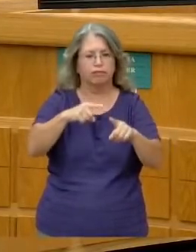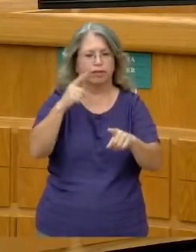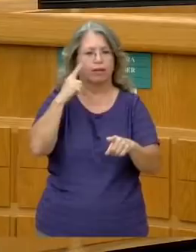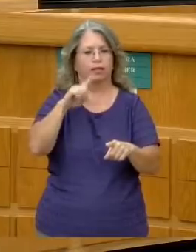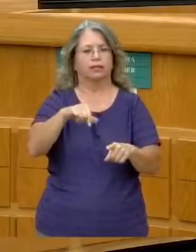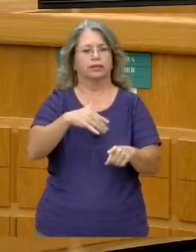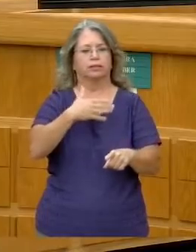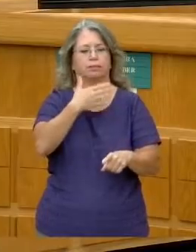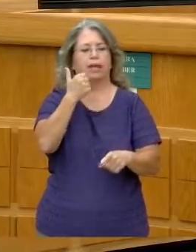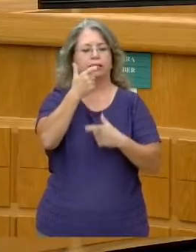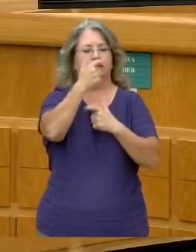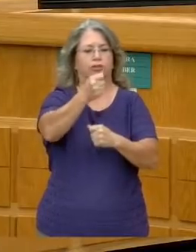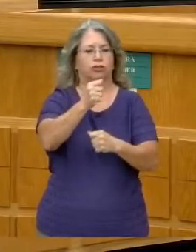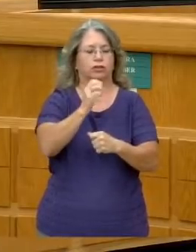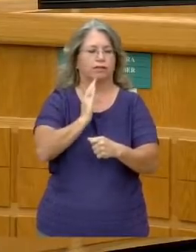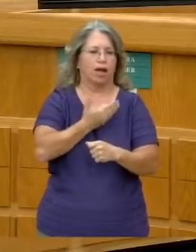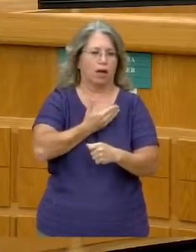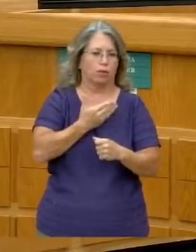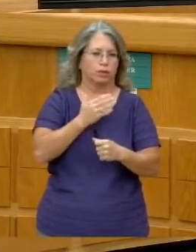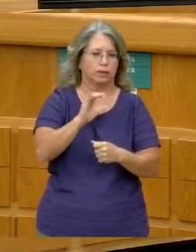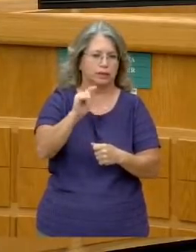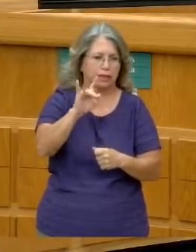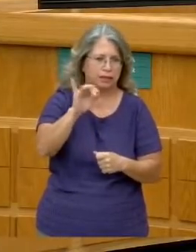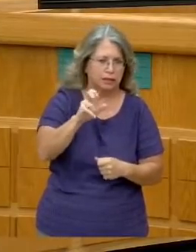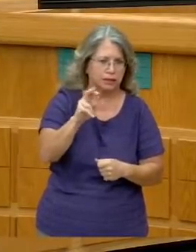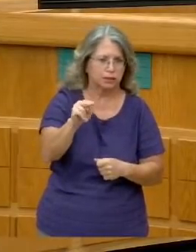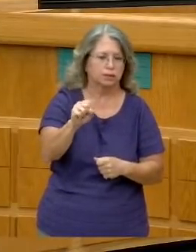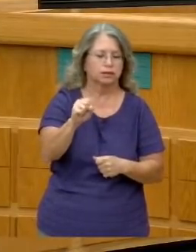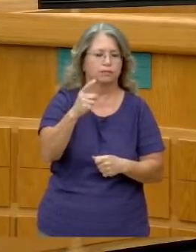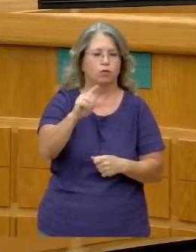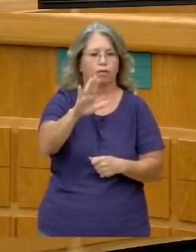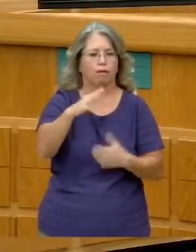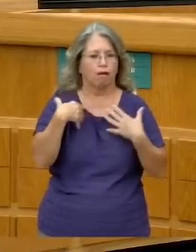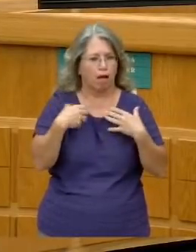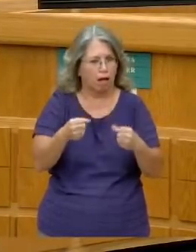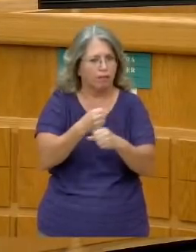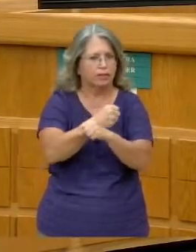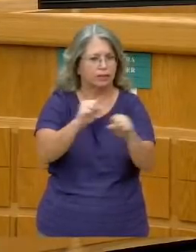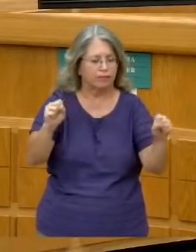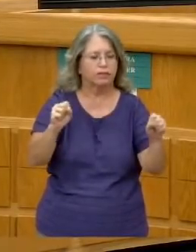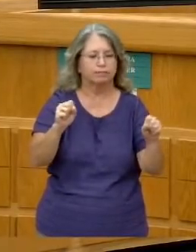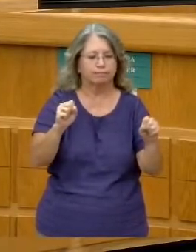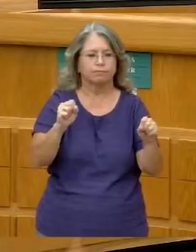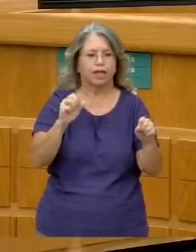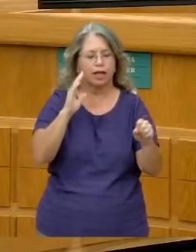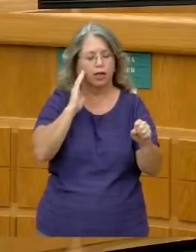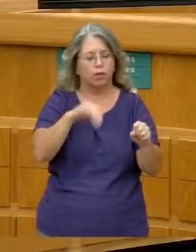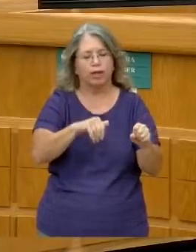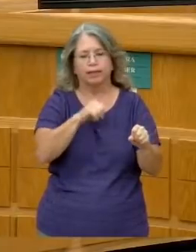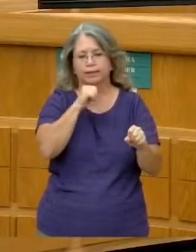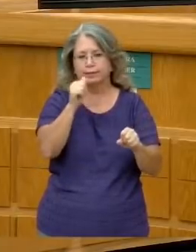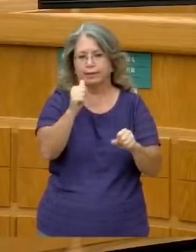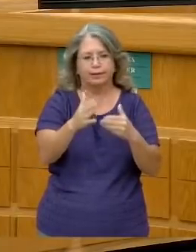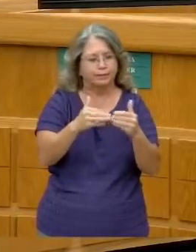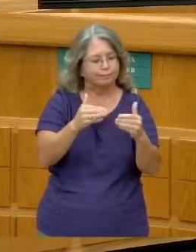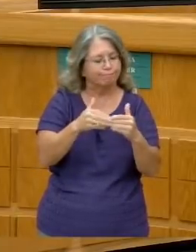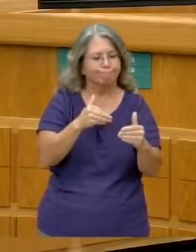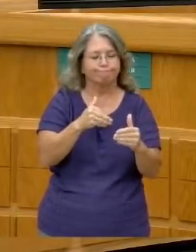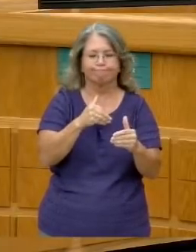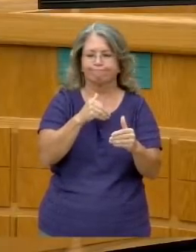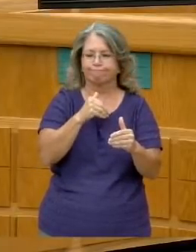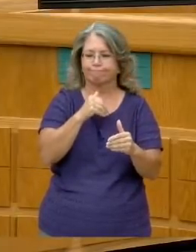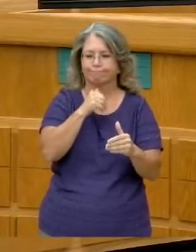little inconvenient, but it's something that we feel like it's significant, and it temporarily limits the vehicular